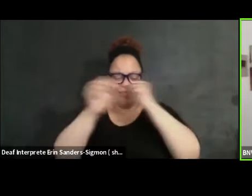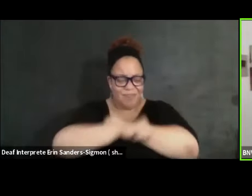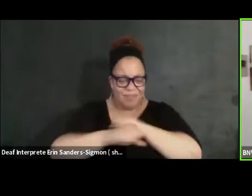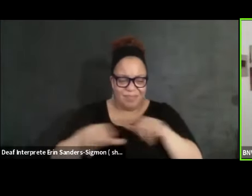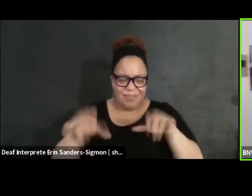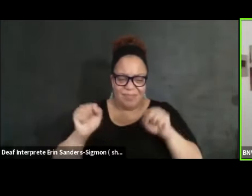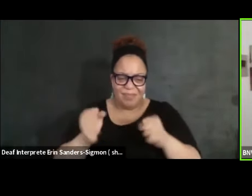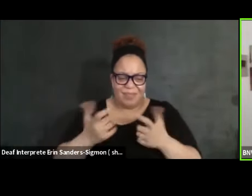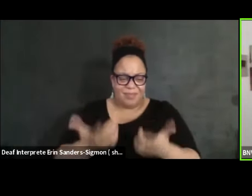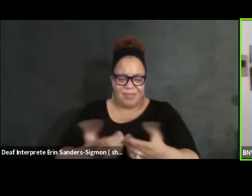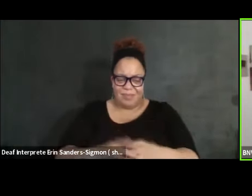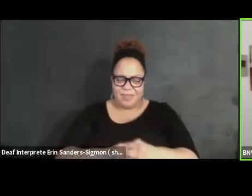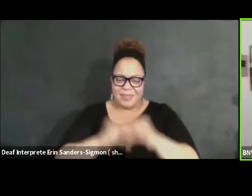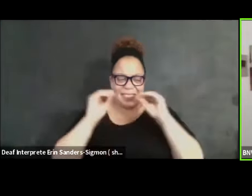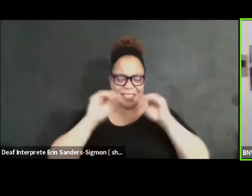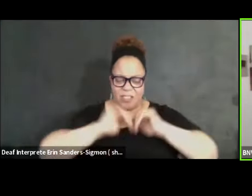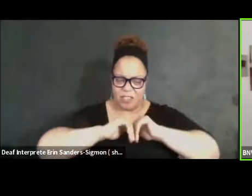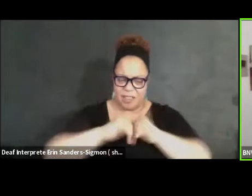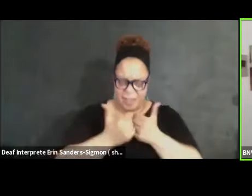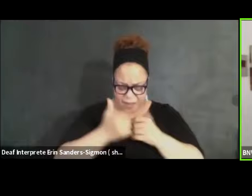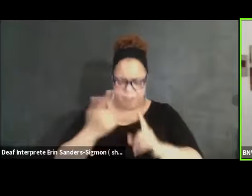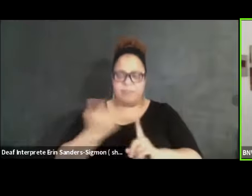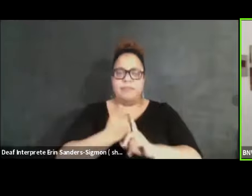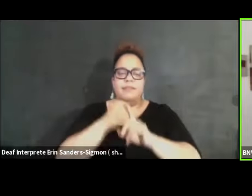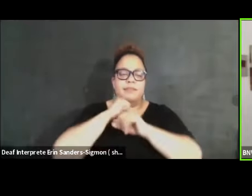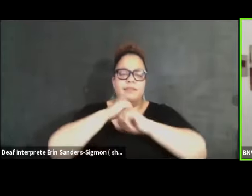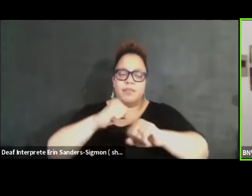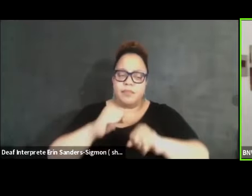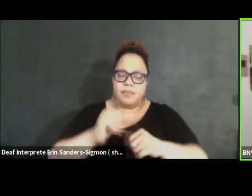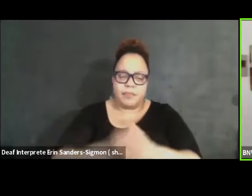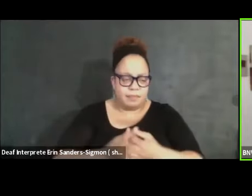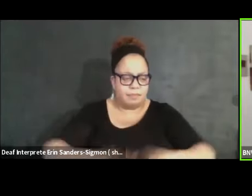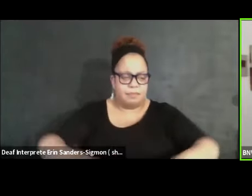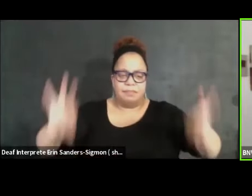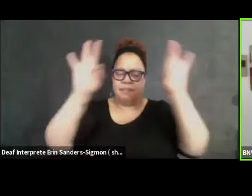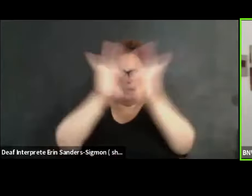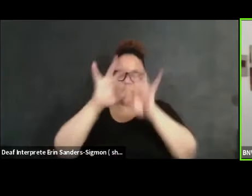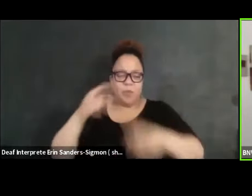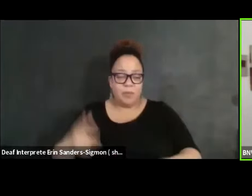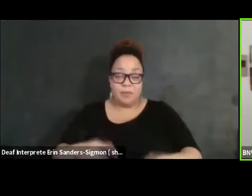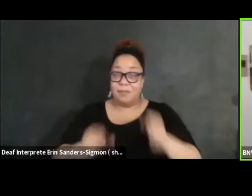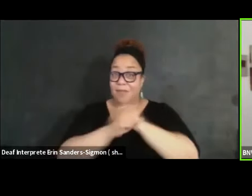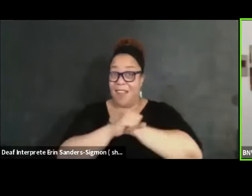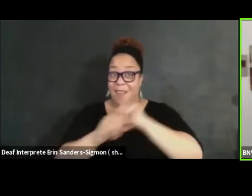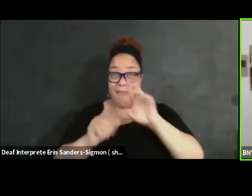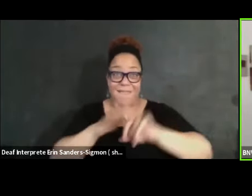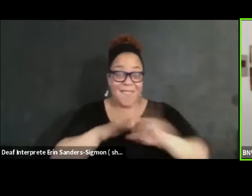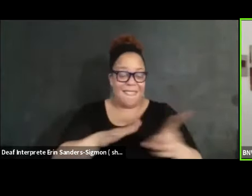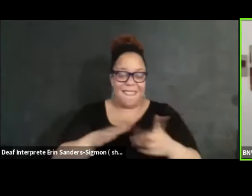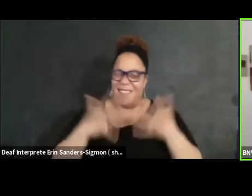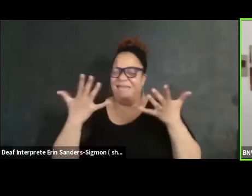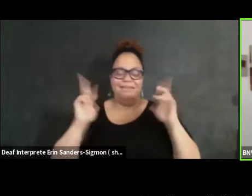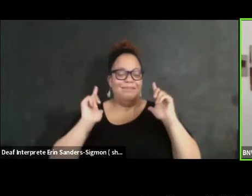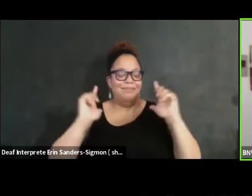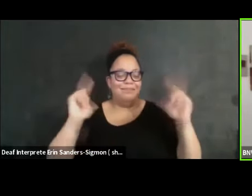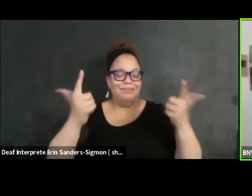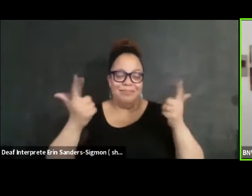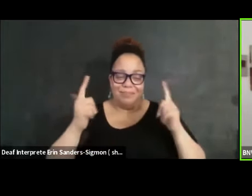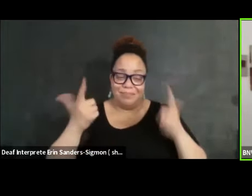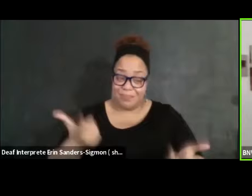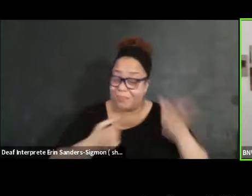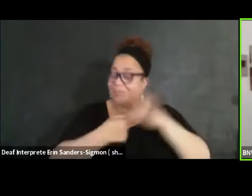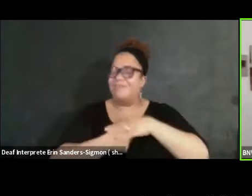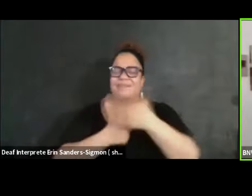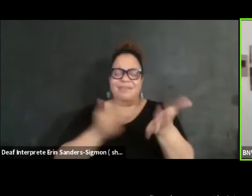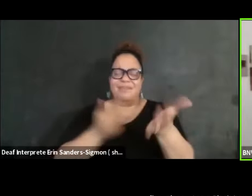right? Never flight, only fight, as if he could take on each and every injustice with his own two hands. A fire inside only dim when